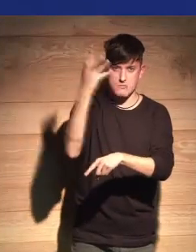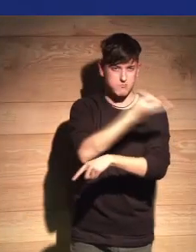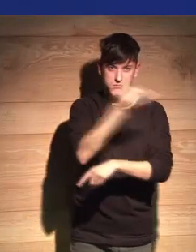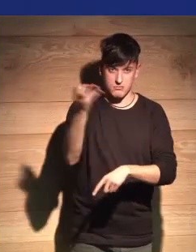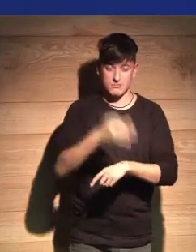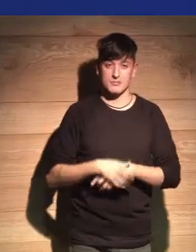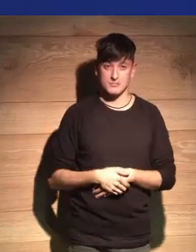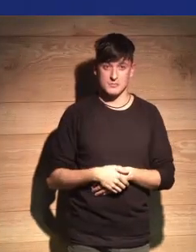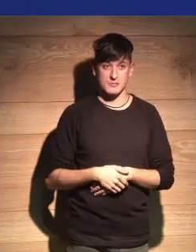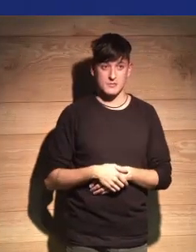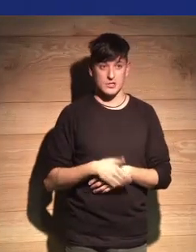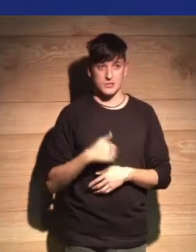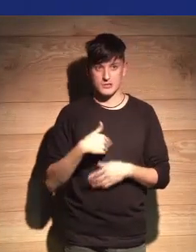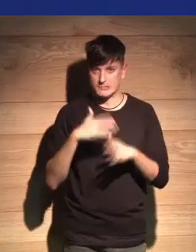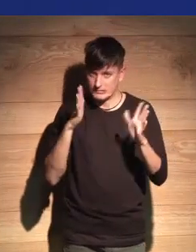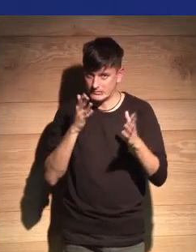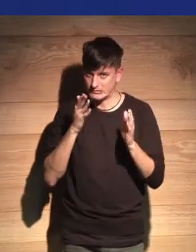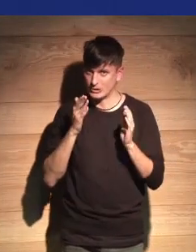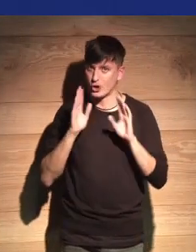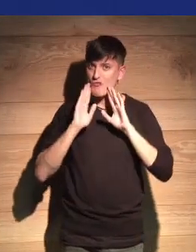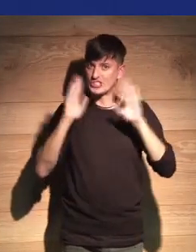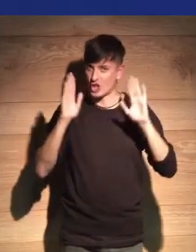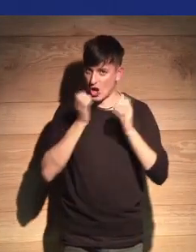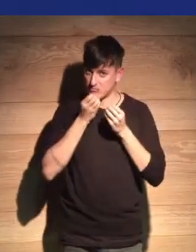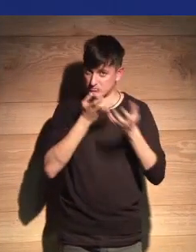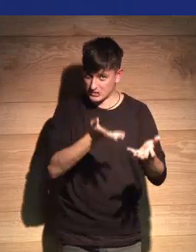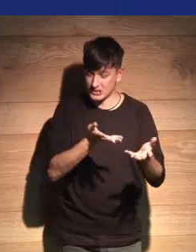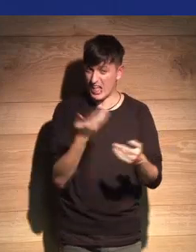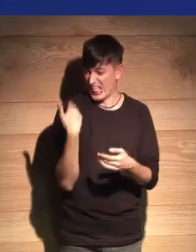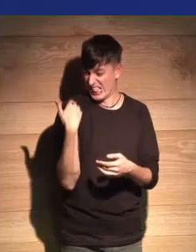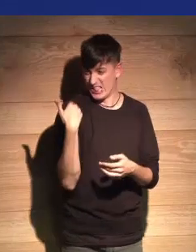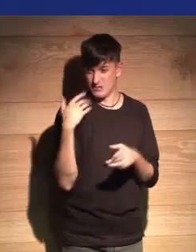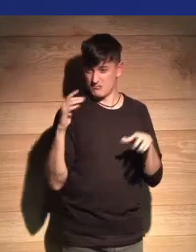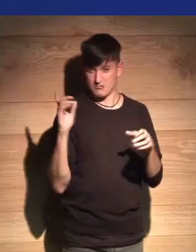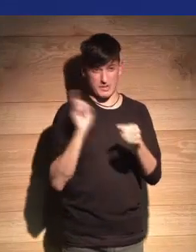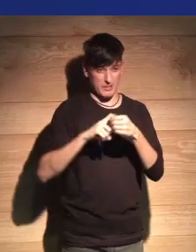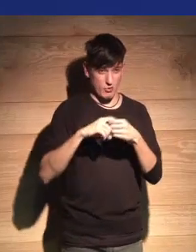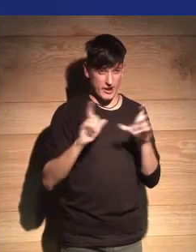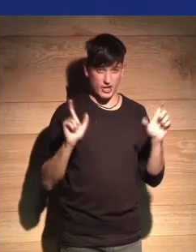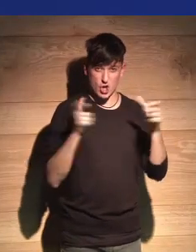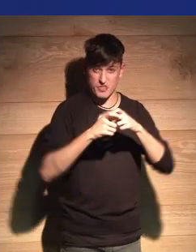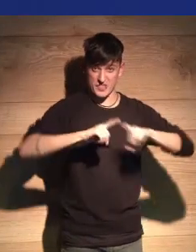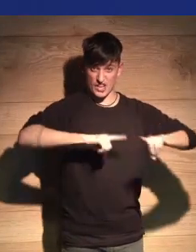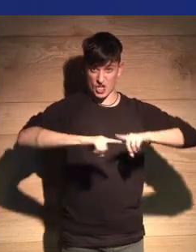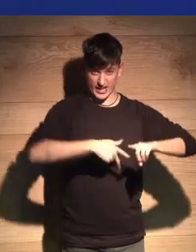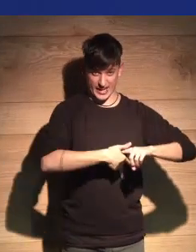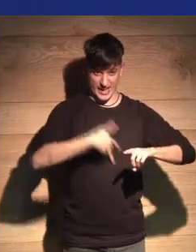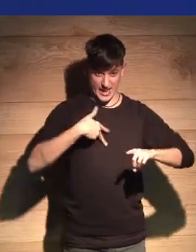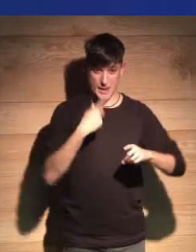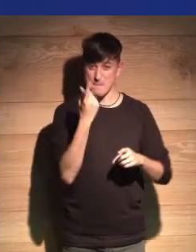I think it's a fantastic idea. Let me make a confession. Some years ago,